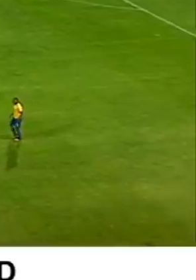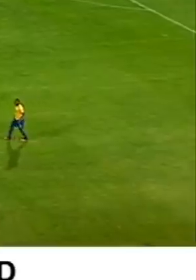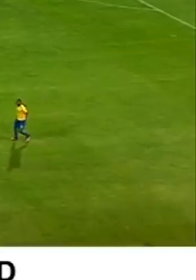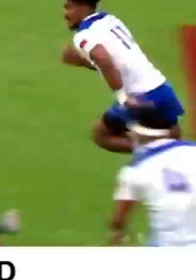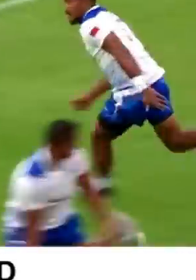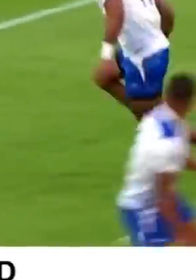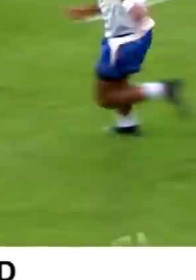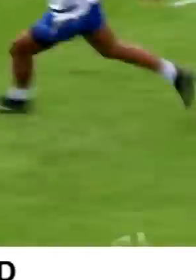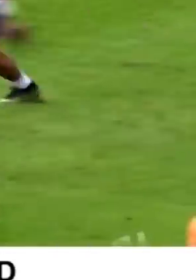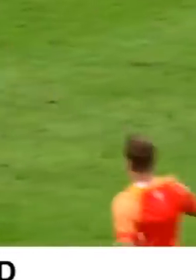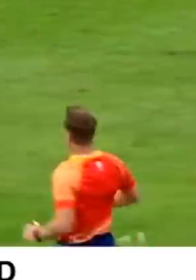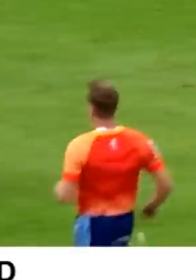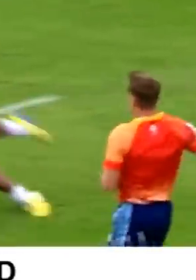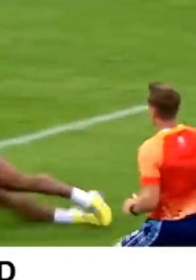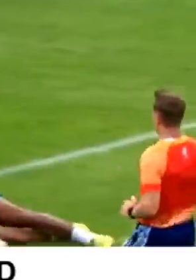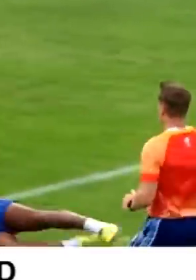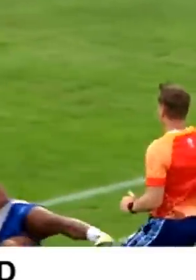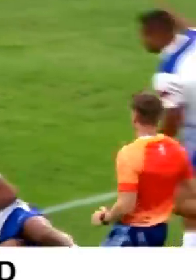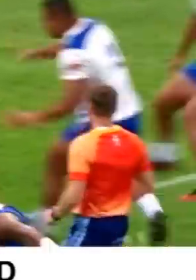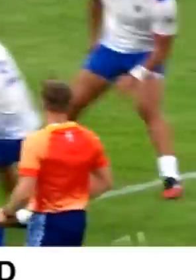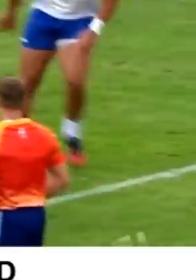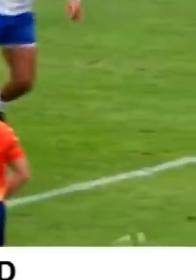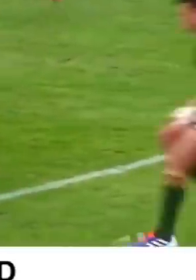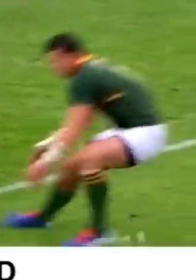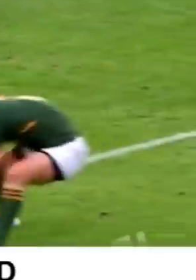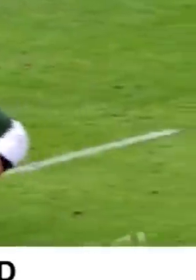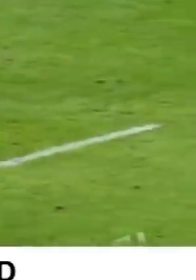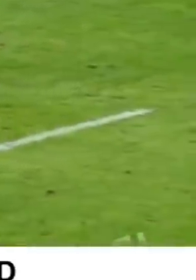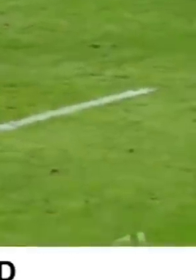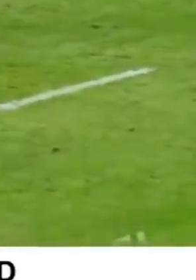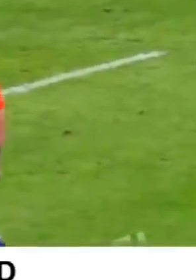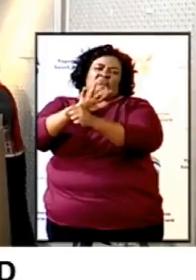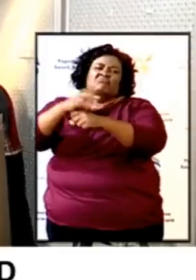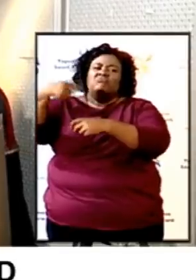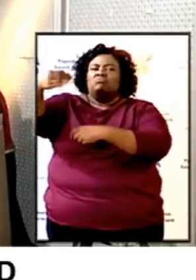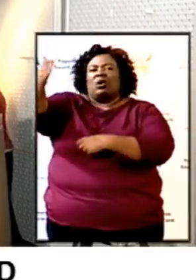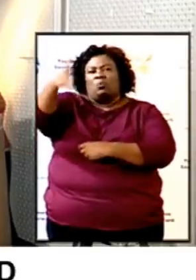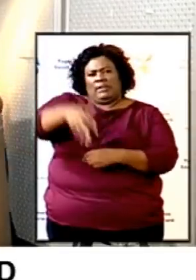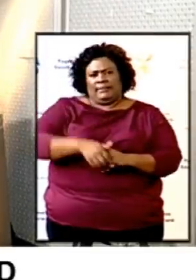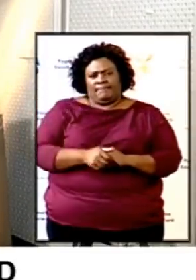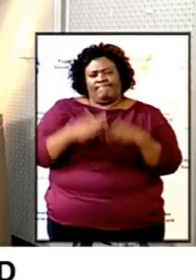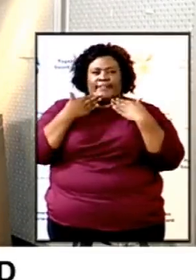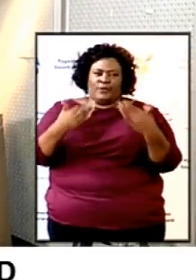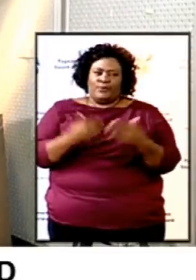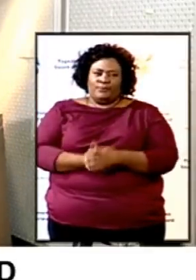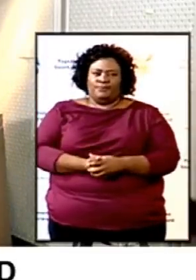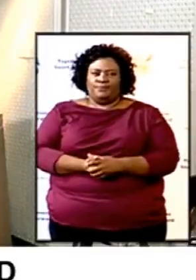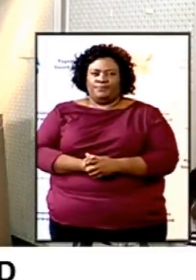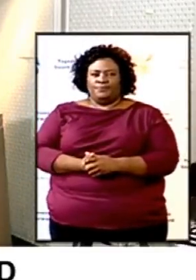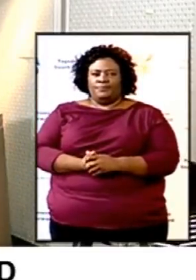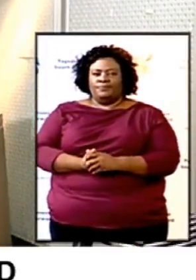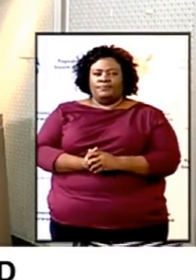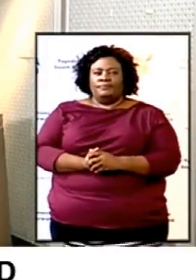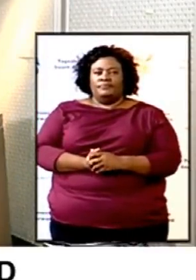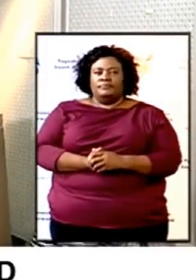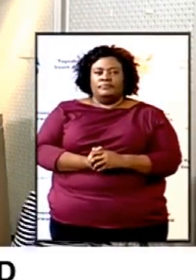regulations. The lockdown is essentially still in place with stringent measures to prevent more COVID-19 infections.